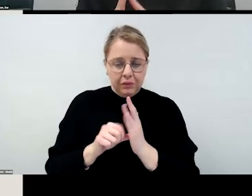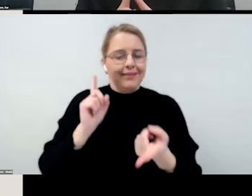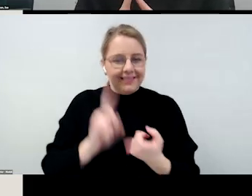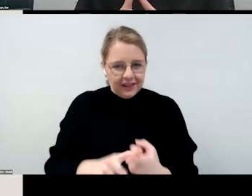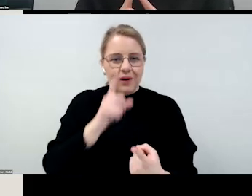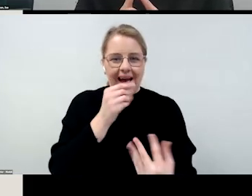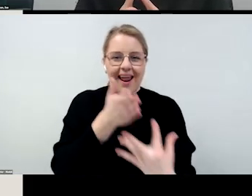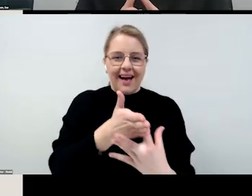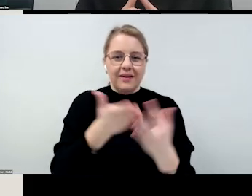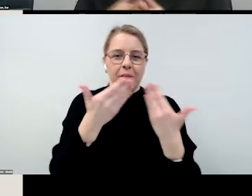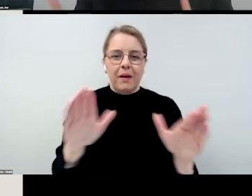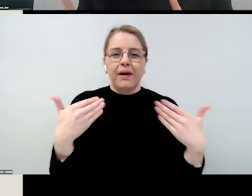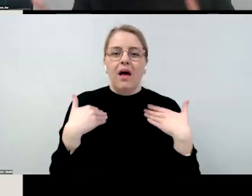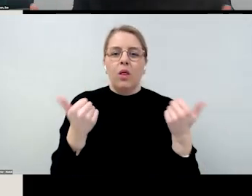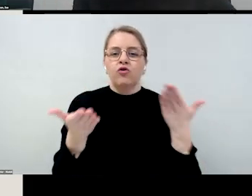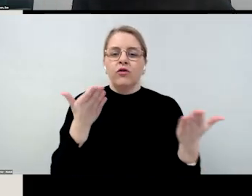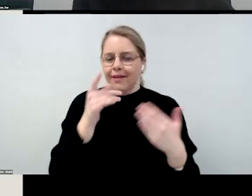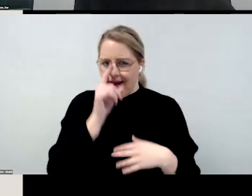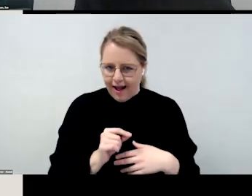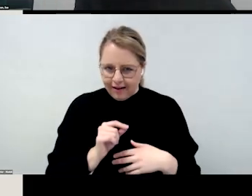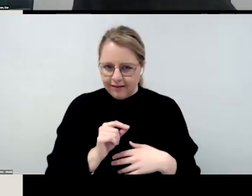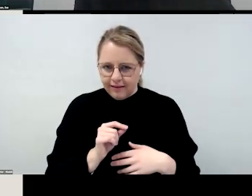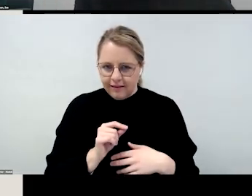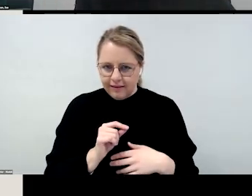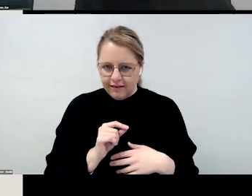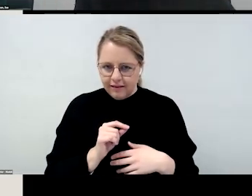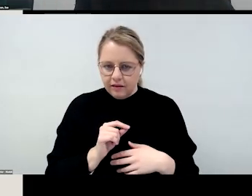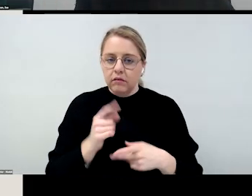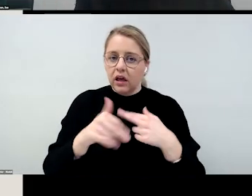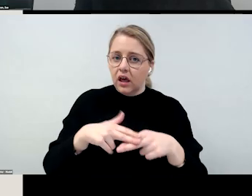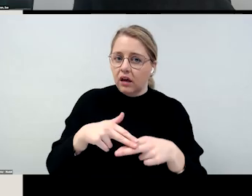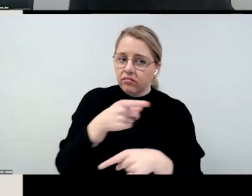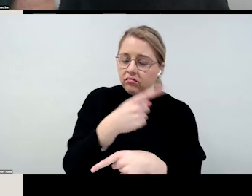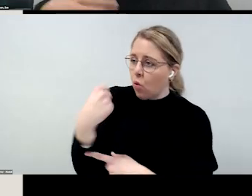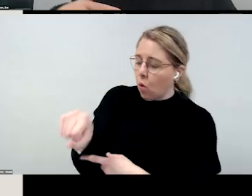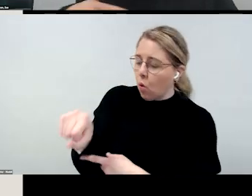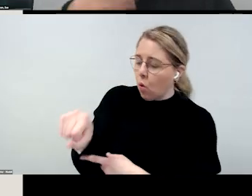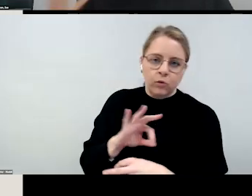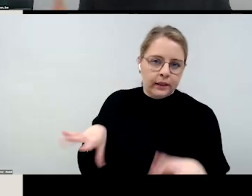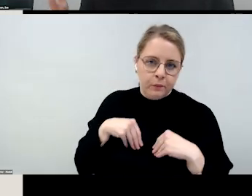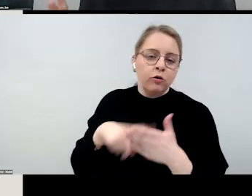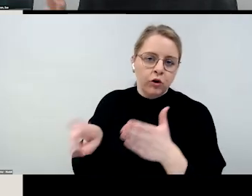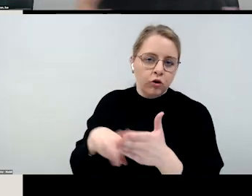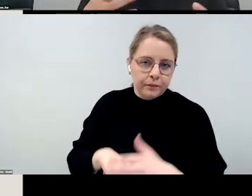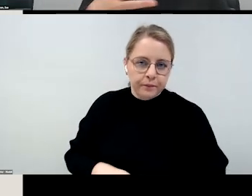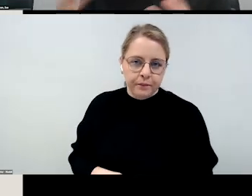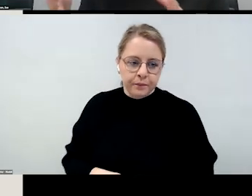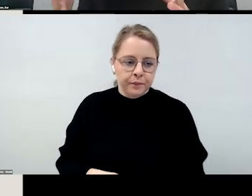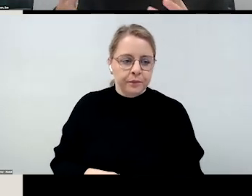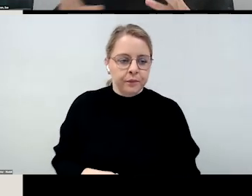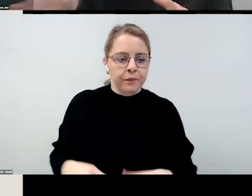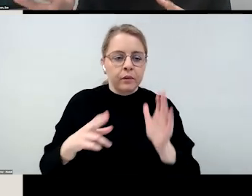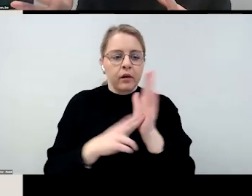healthcare services, and refusing to treat them on this grounds is discrimination. Within NDIS itself, we need